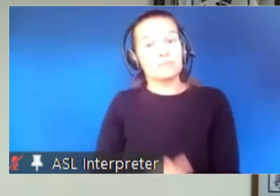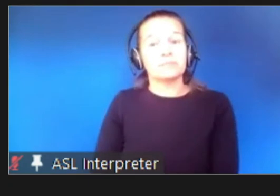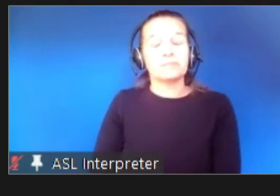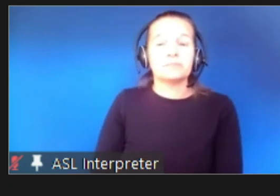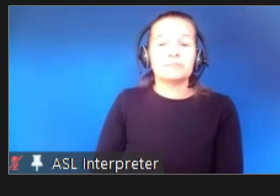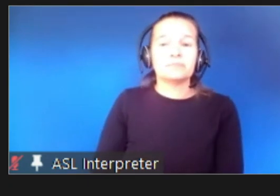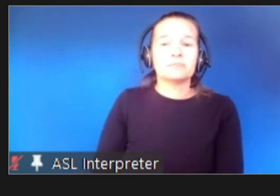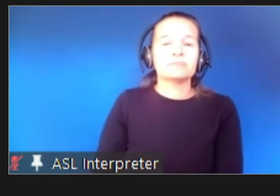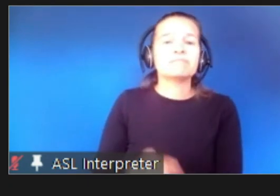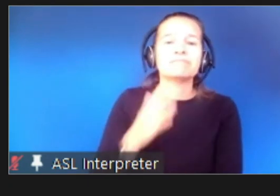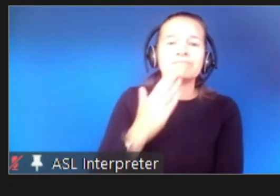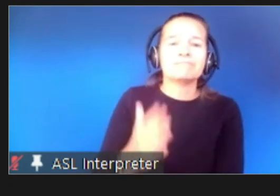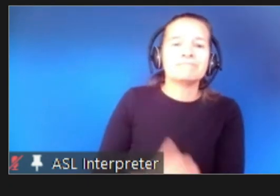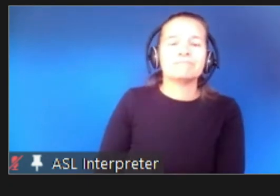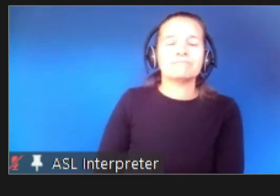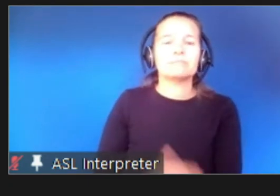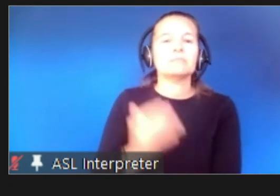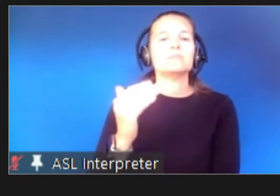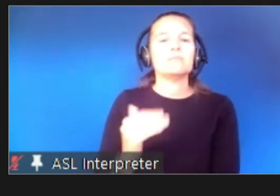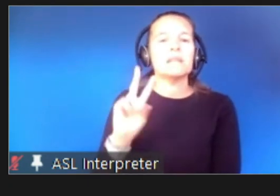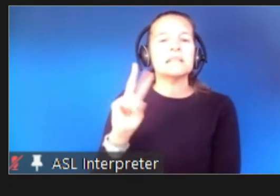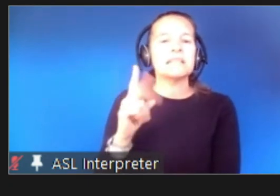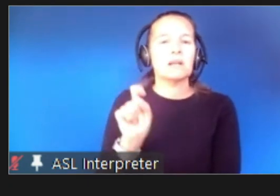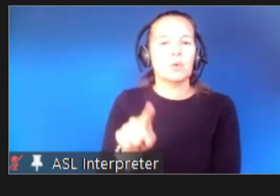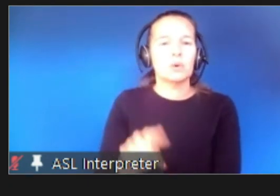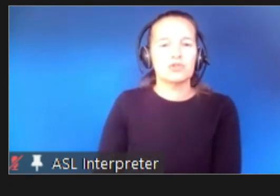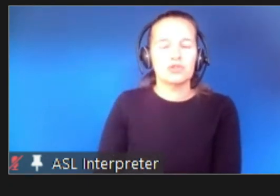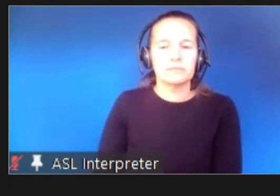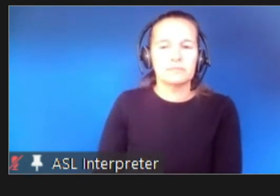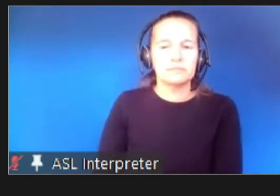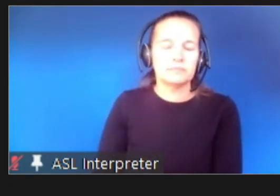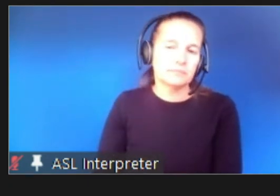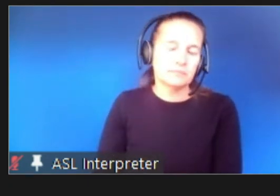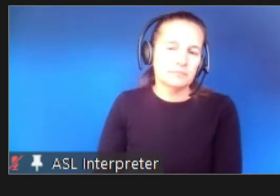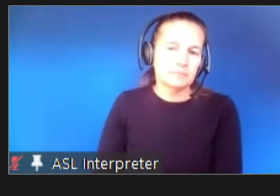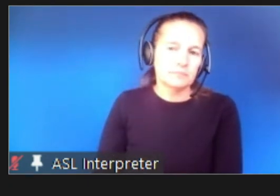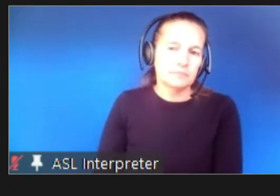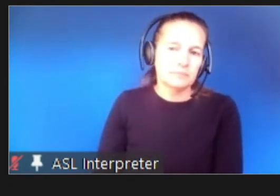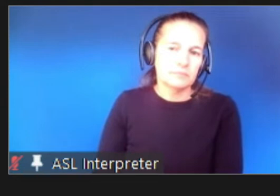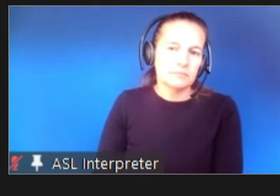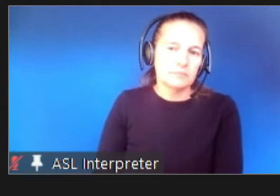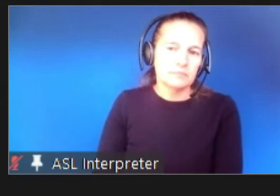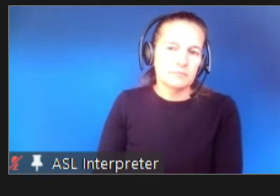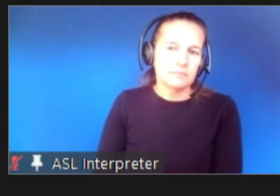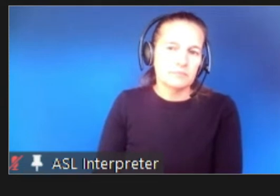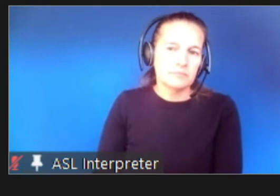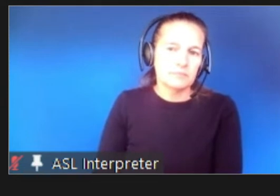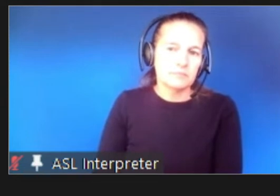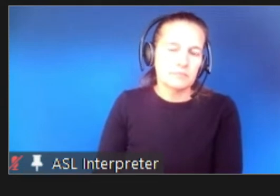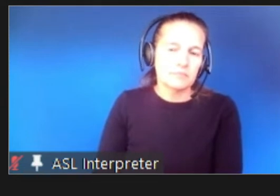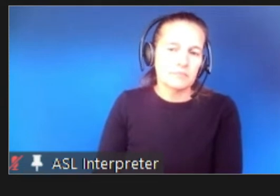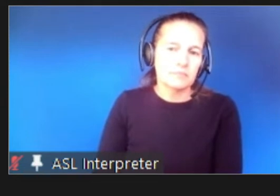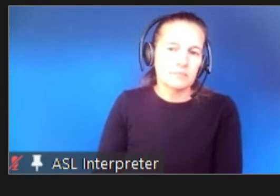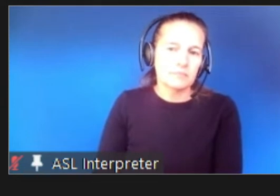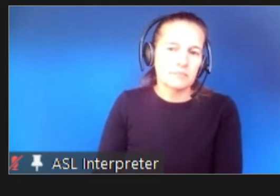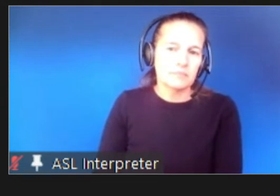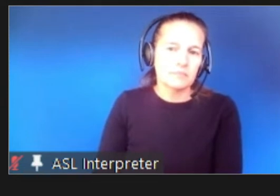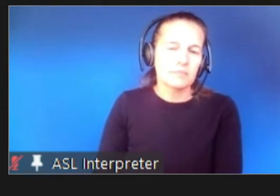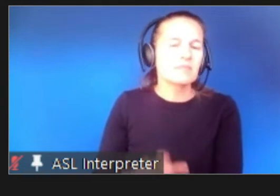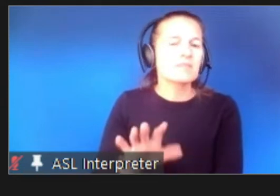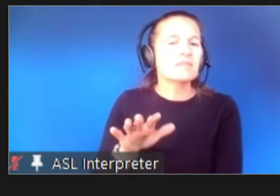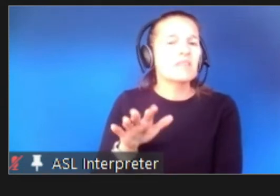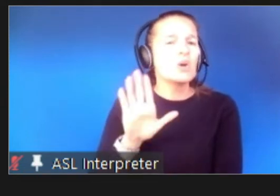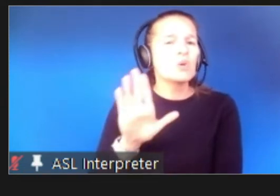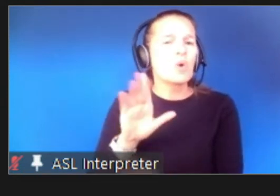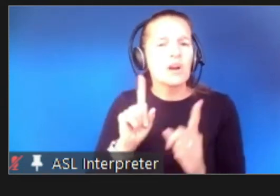thanks dr corn uh my my second question is if could you give us some insight into what conversations with the state around the vaccine